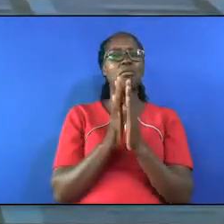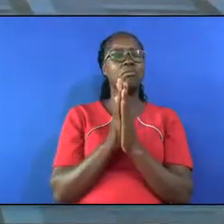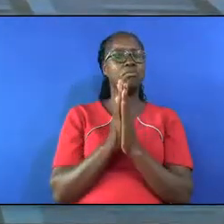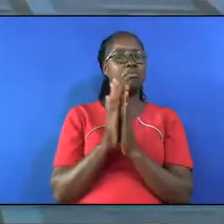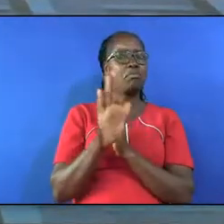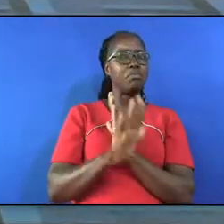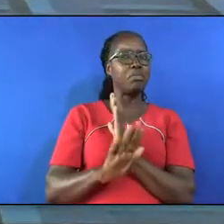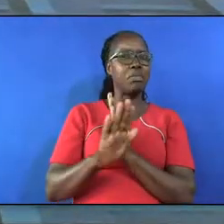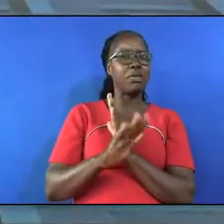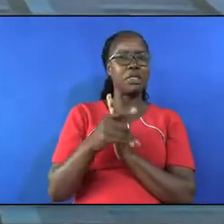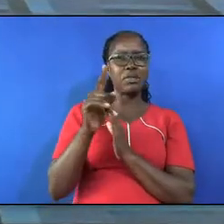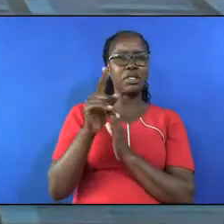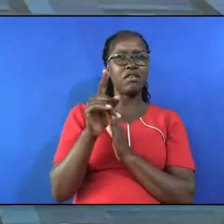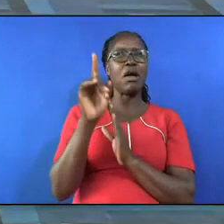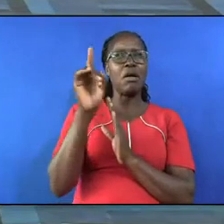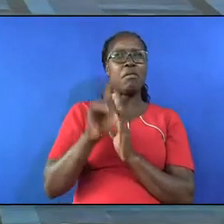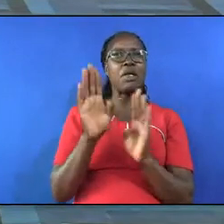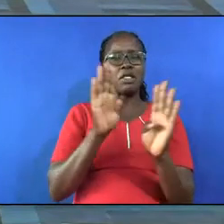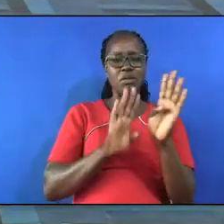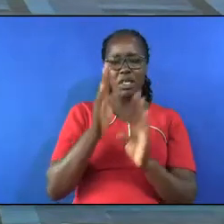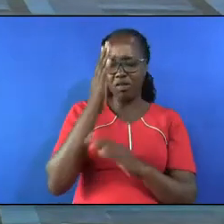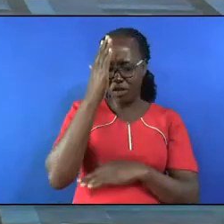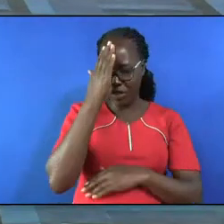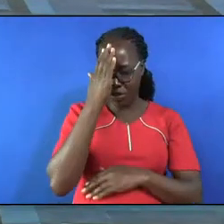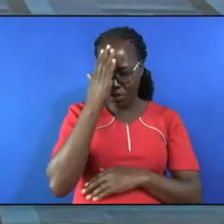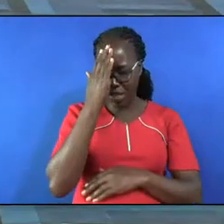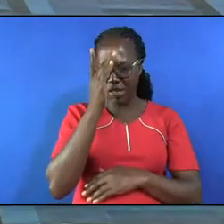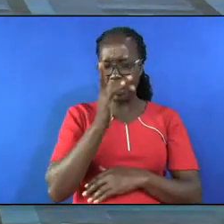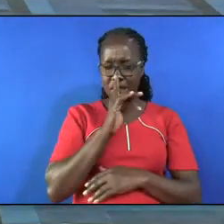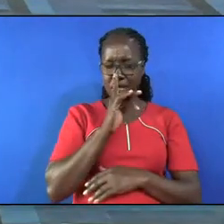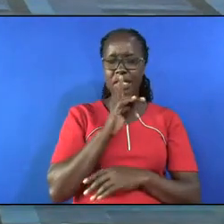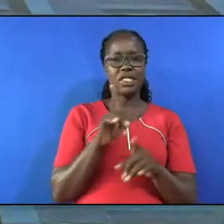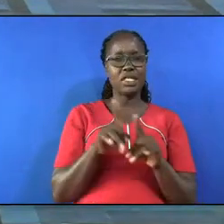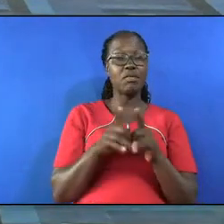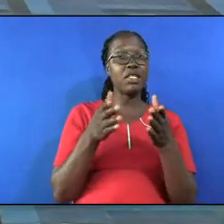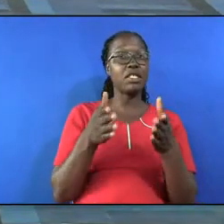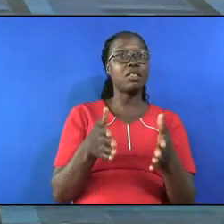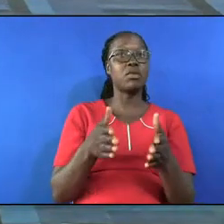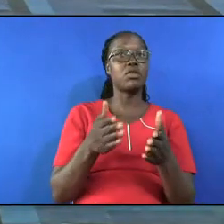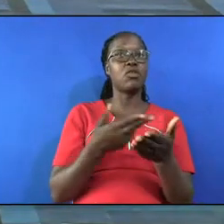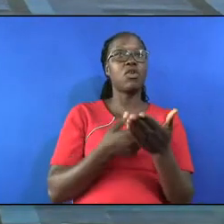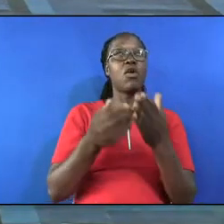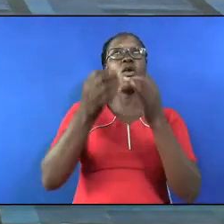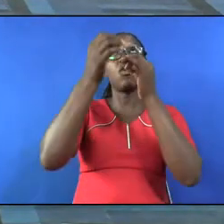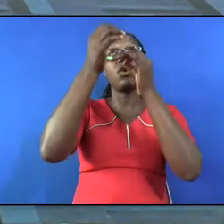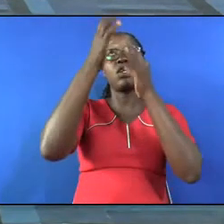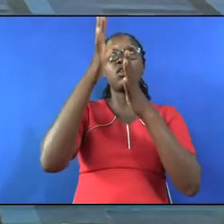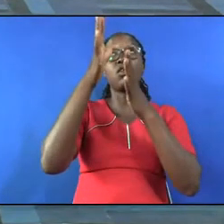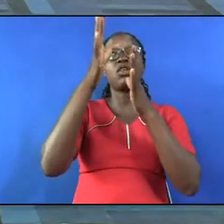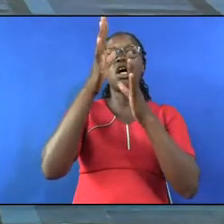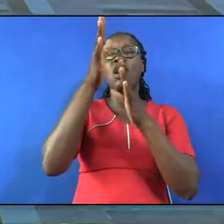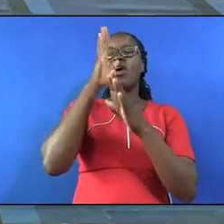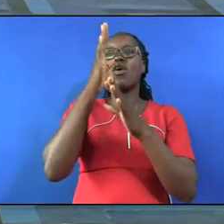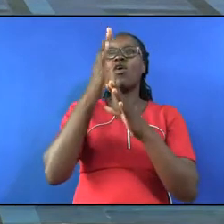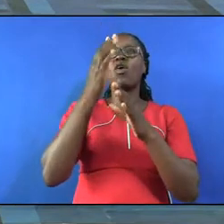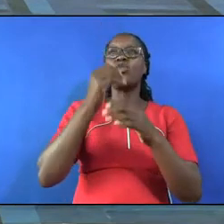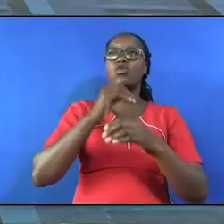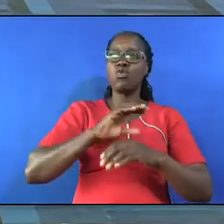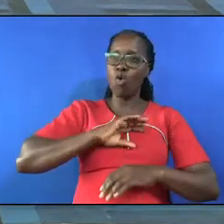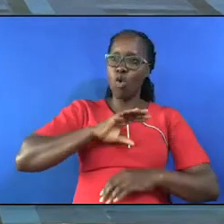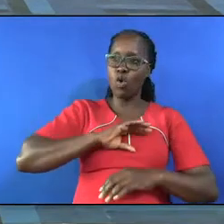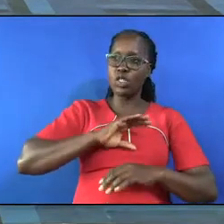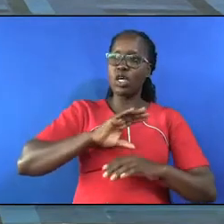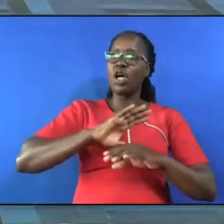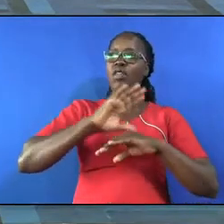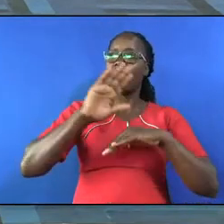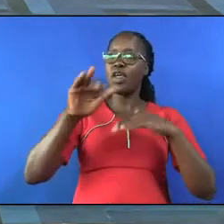to carry themselves out in humility. They ought to be silent in the presence of a holy God, a God who owns the universe. We have